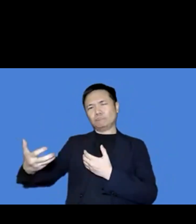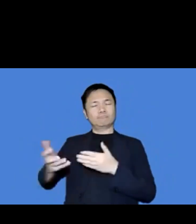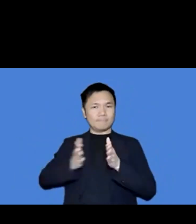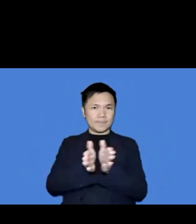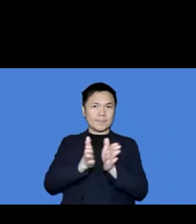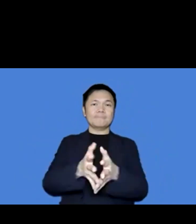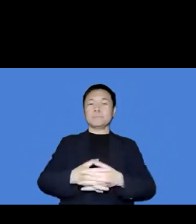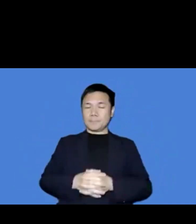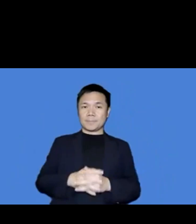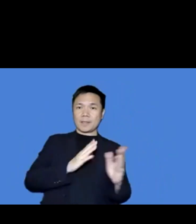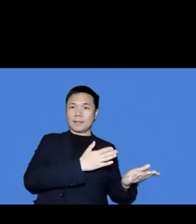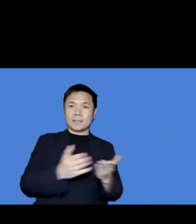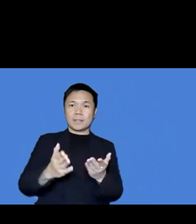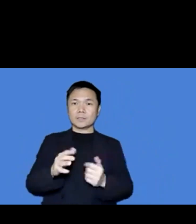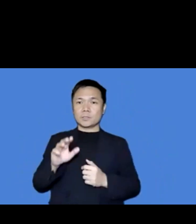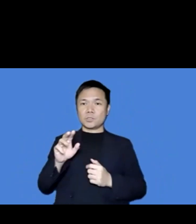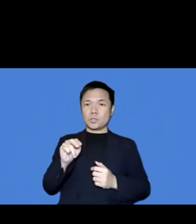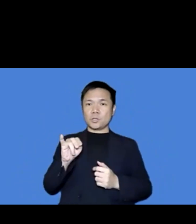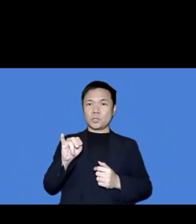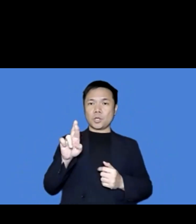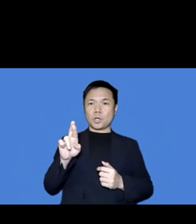Nir has their hand up.